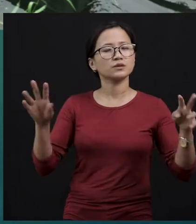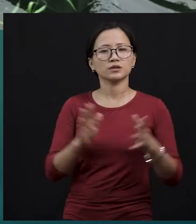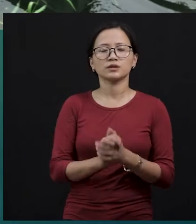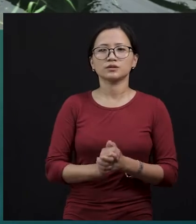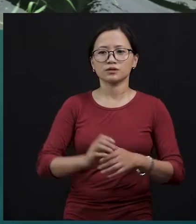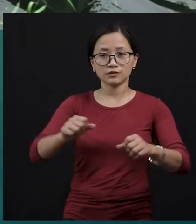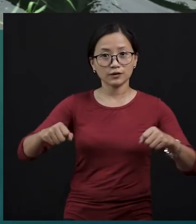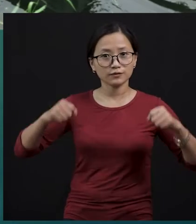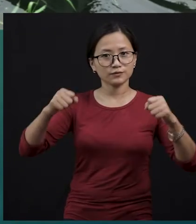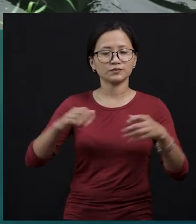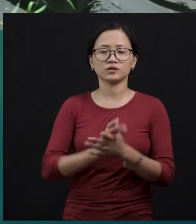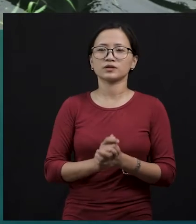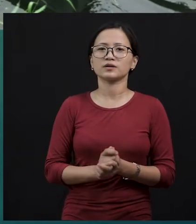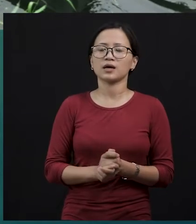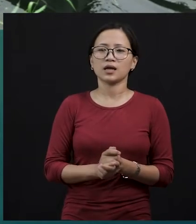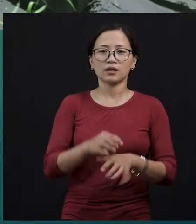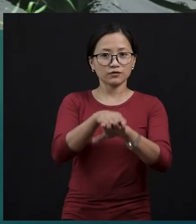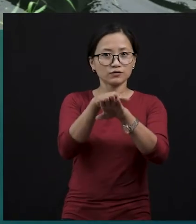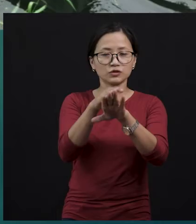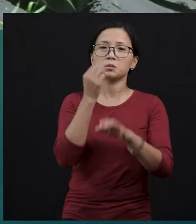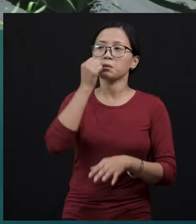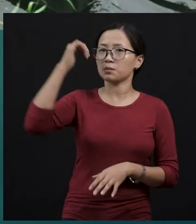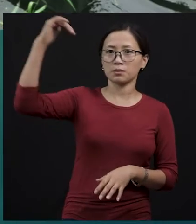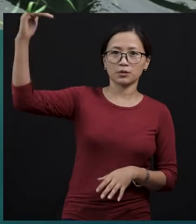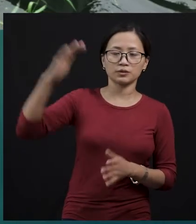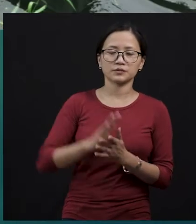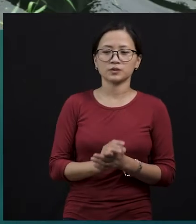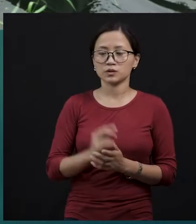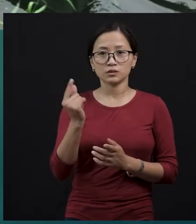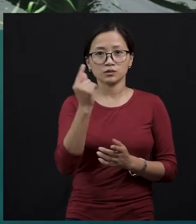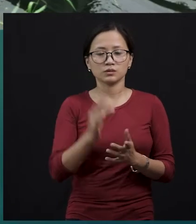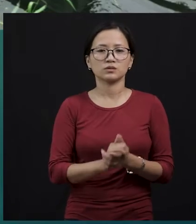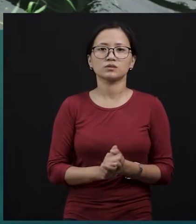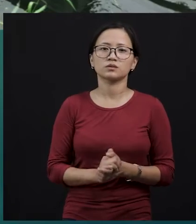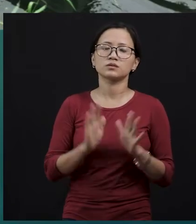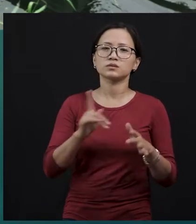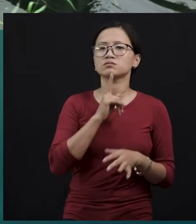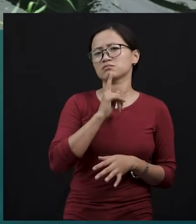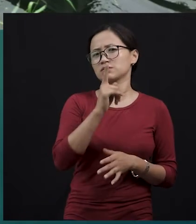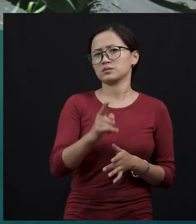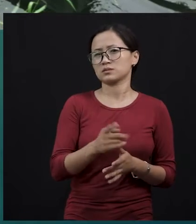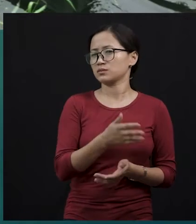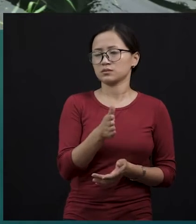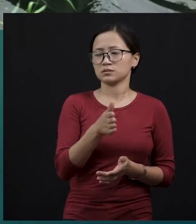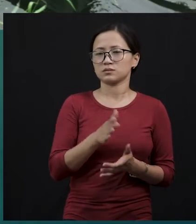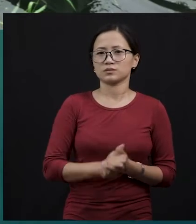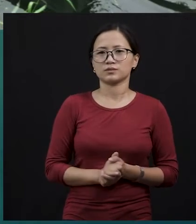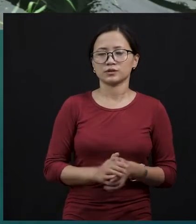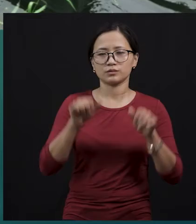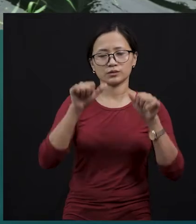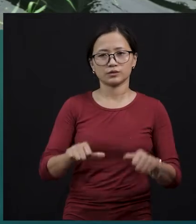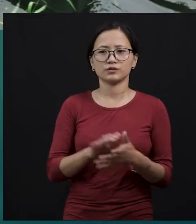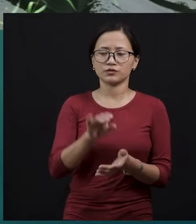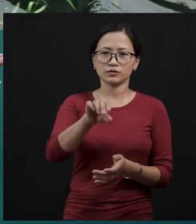that a fisherman will use. Even fishermen, we know that fishes are found in the water. I don't have to tell you that, isn't it? You will not be